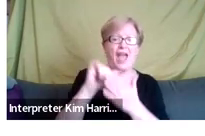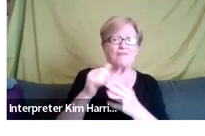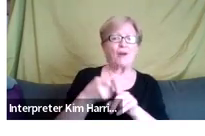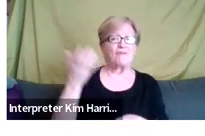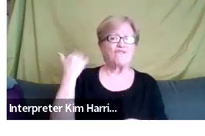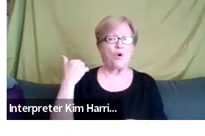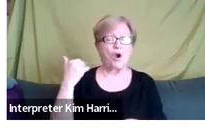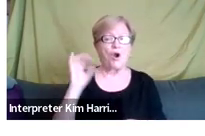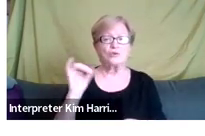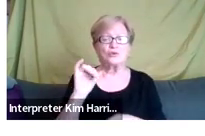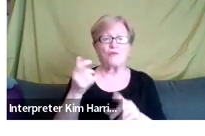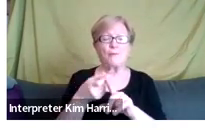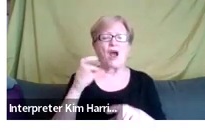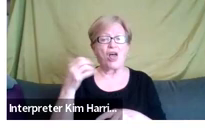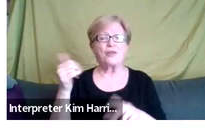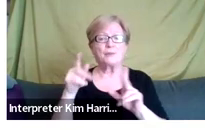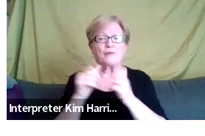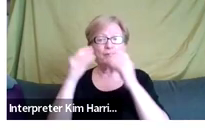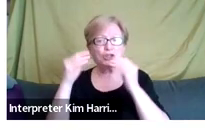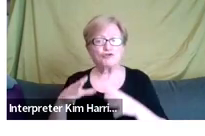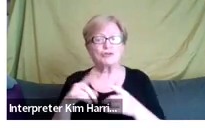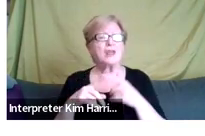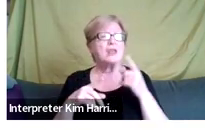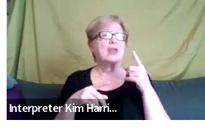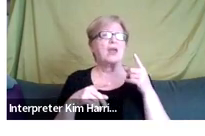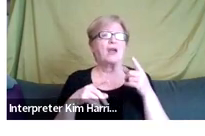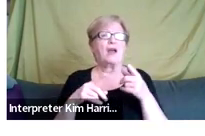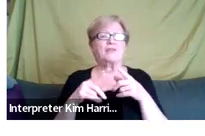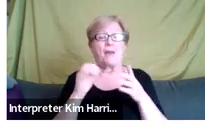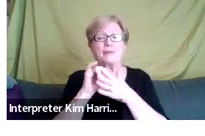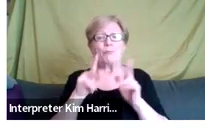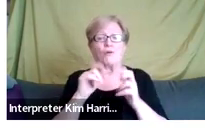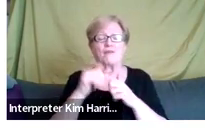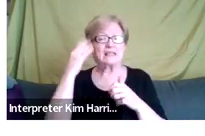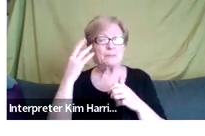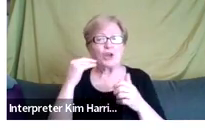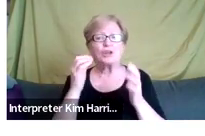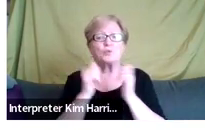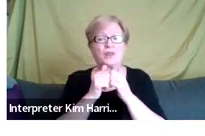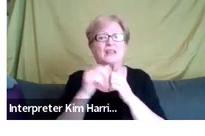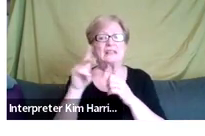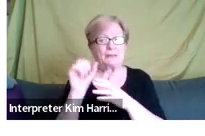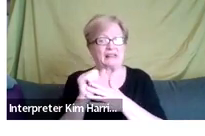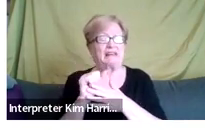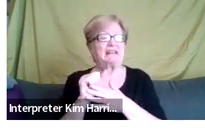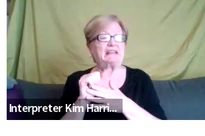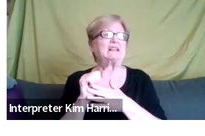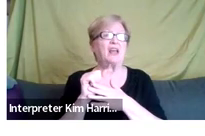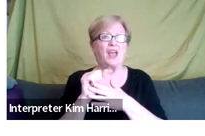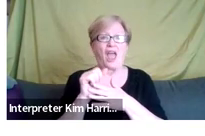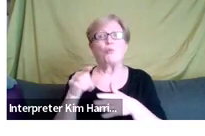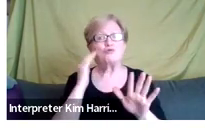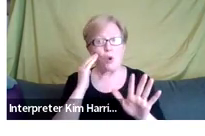type of things, you know, that people have experienced for disabilities. And we know